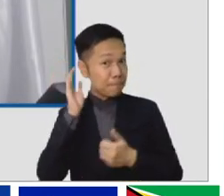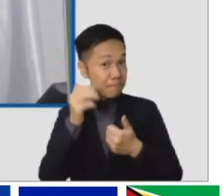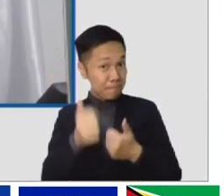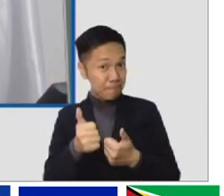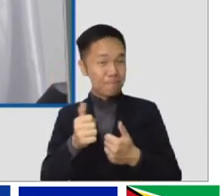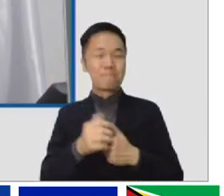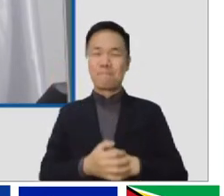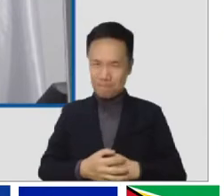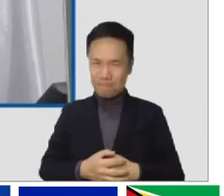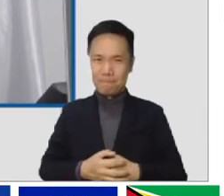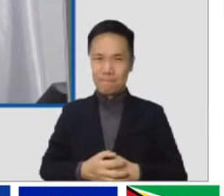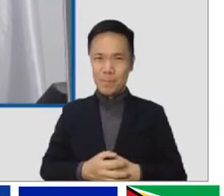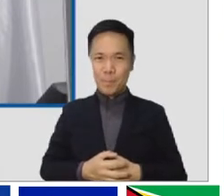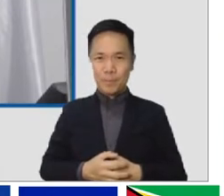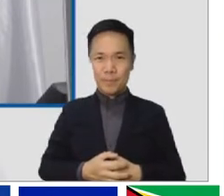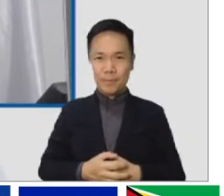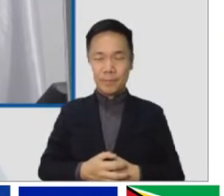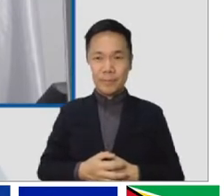audio signal here.